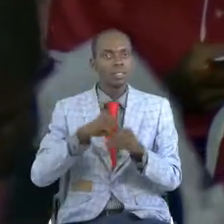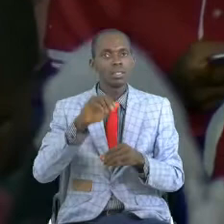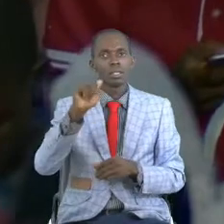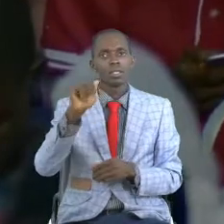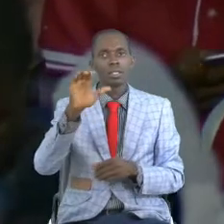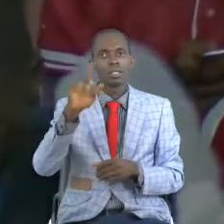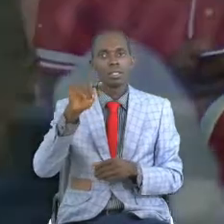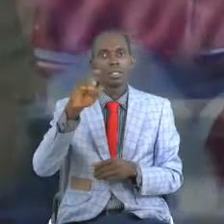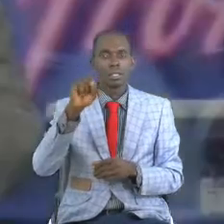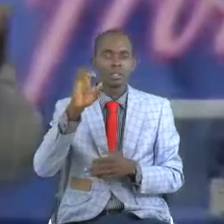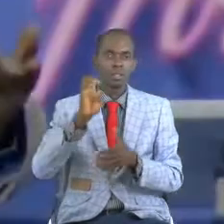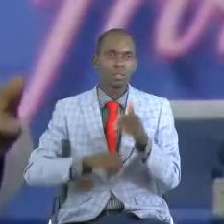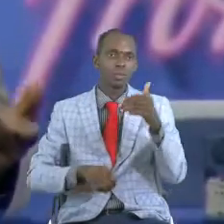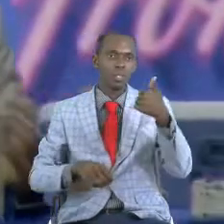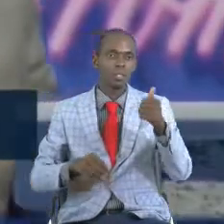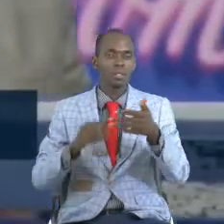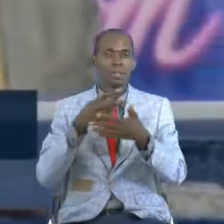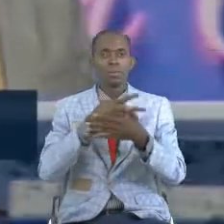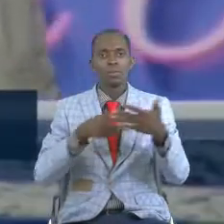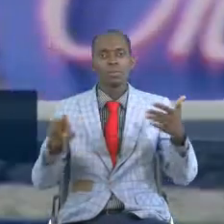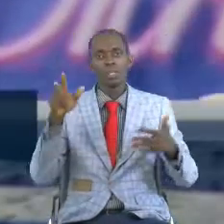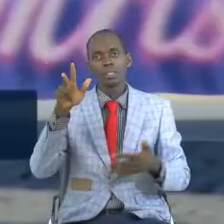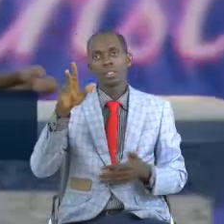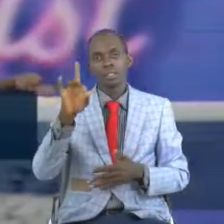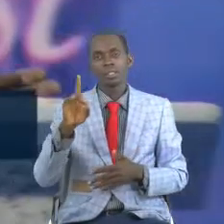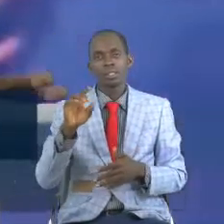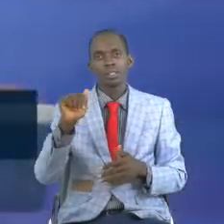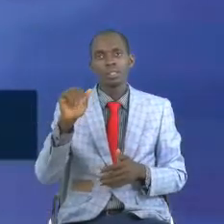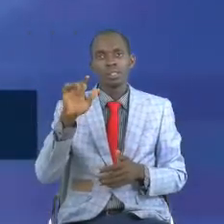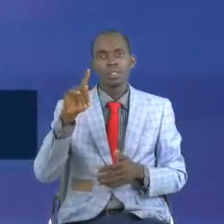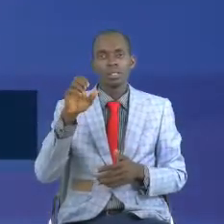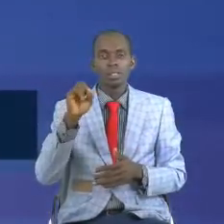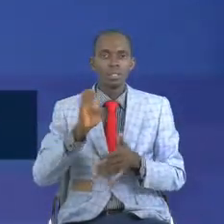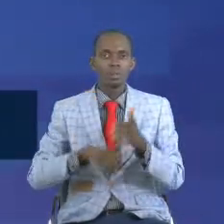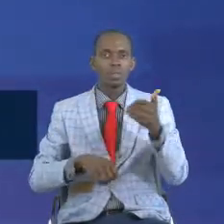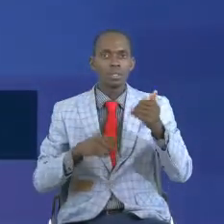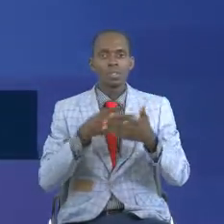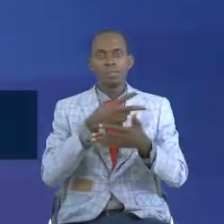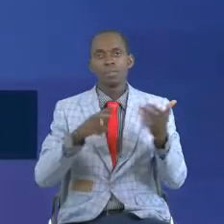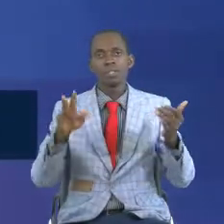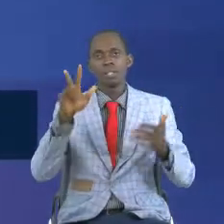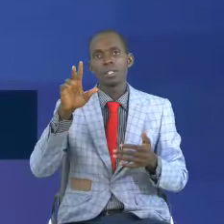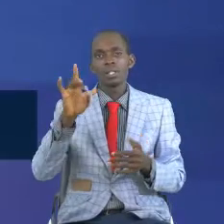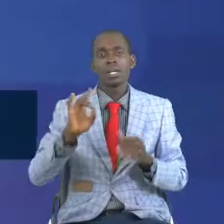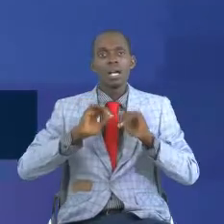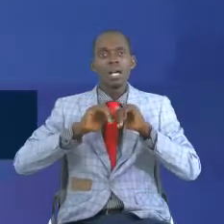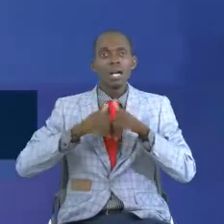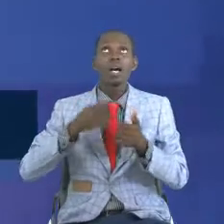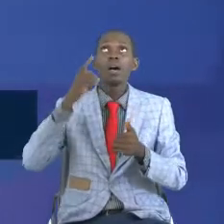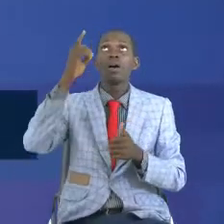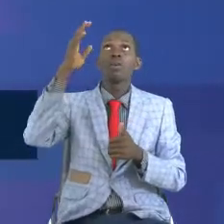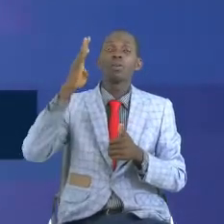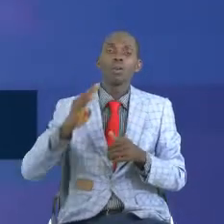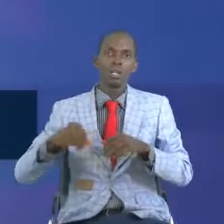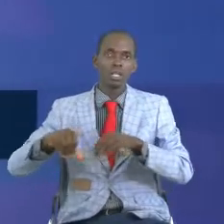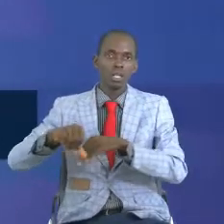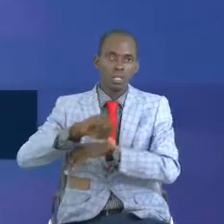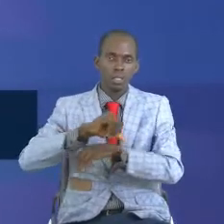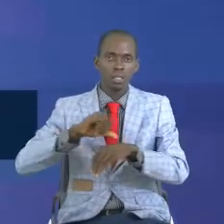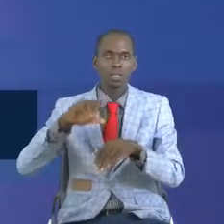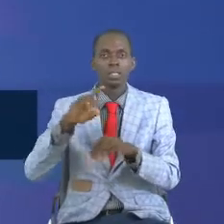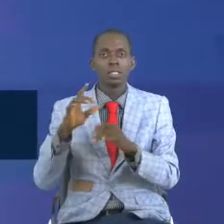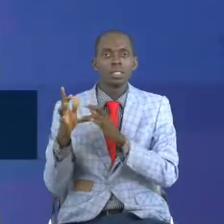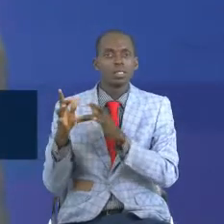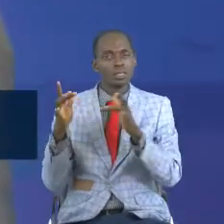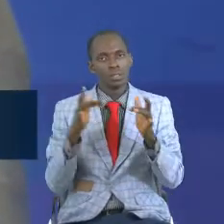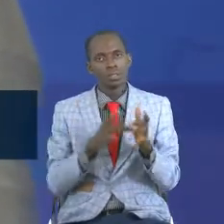from verse 38. Acts 10, verse 38, how God anointed Jesus